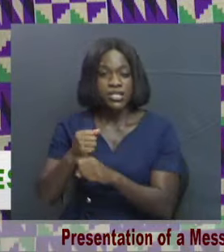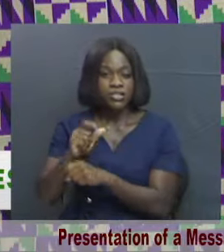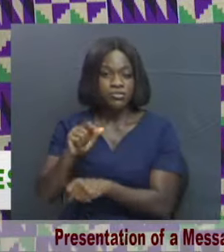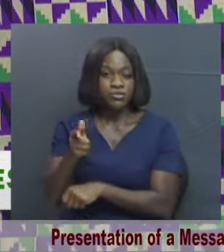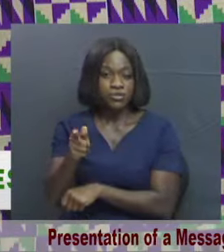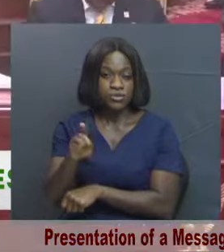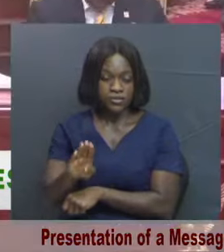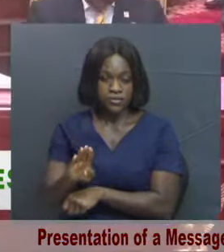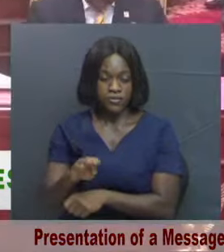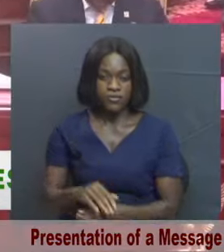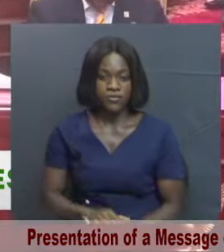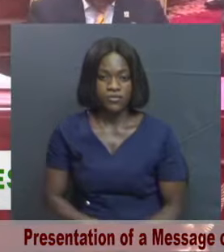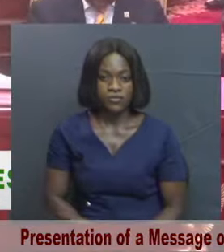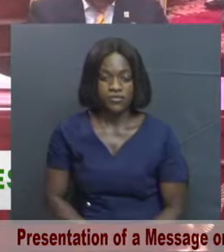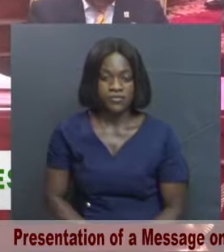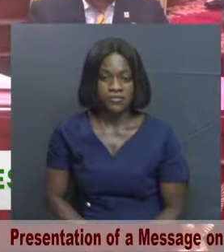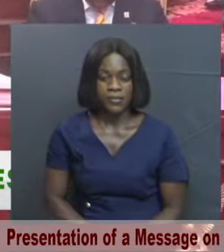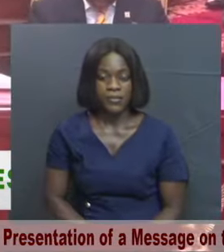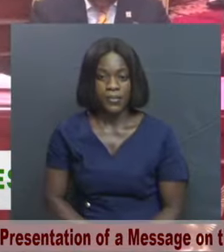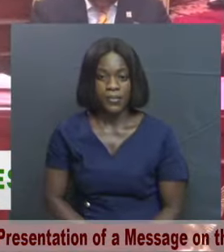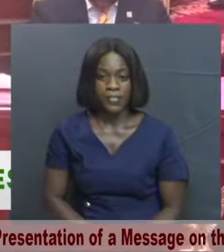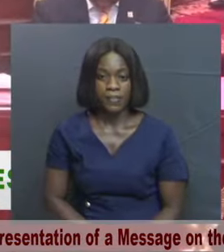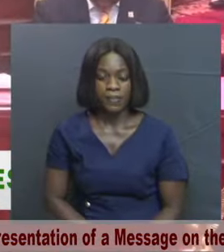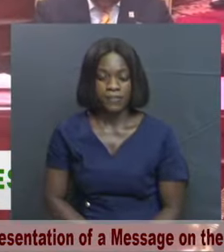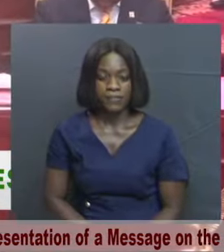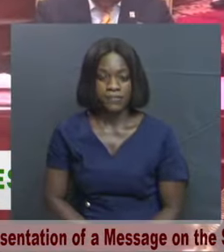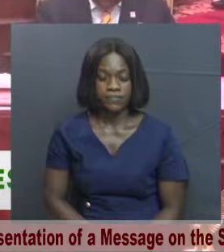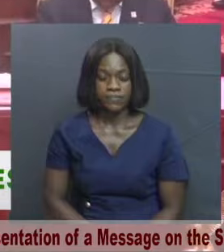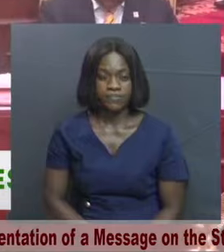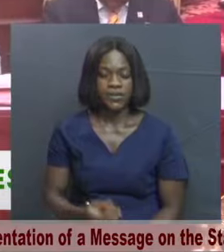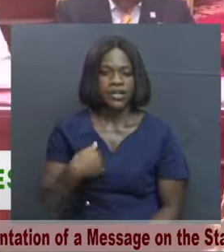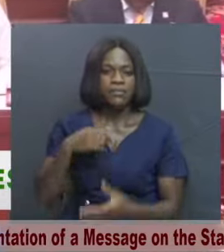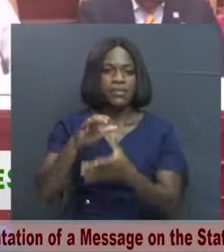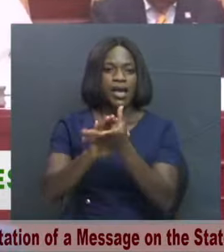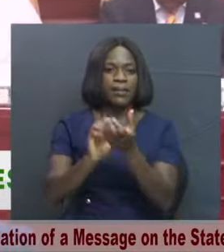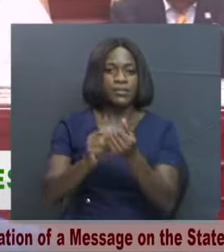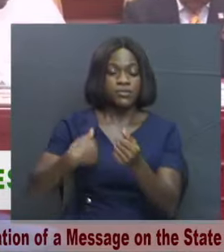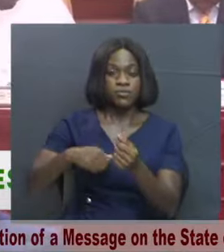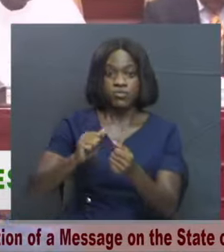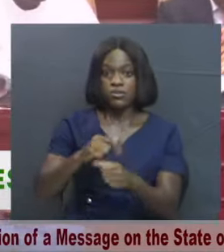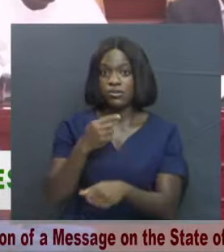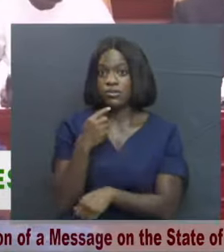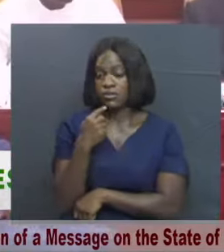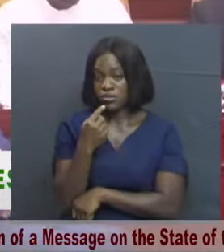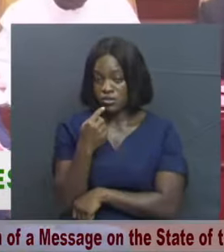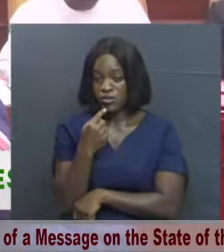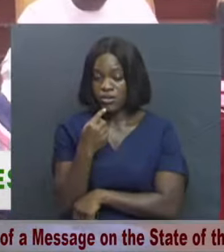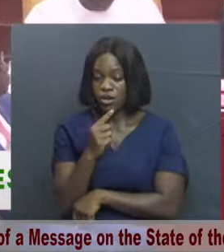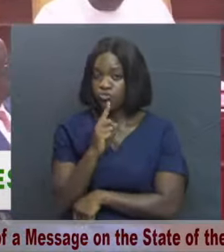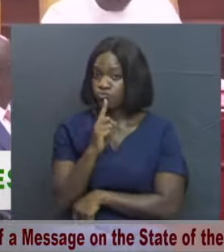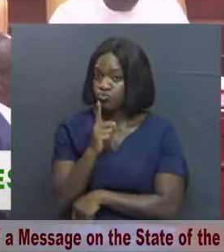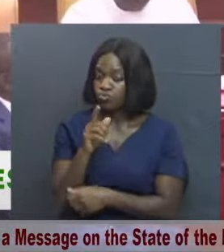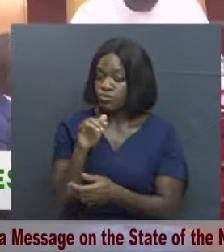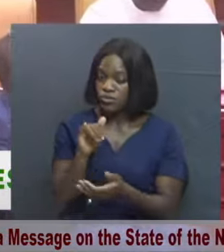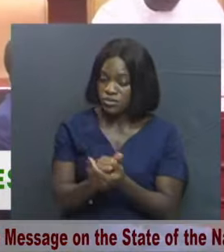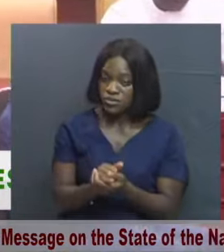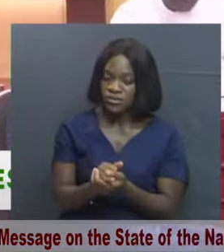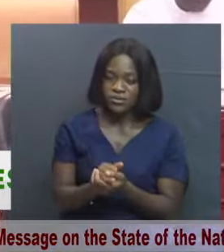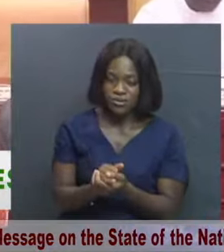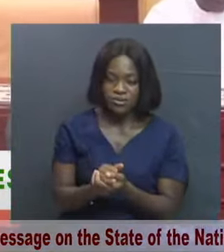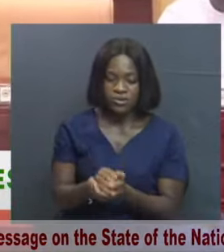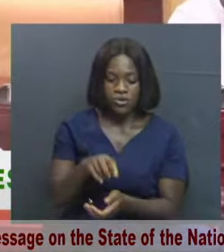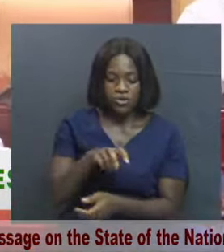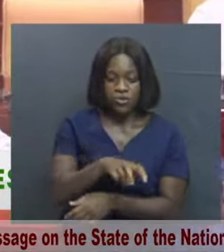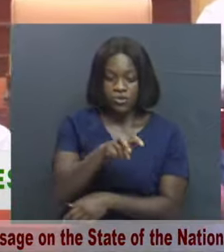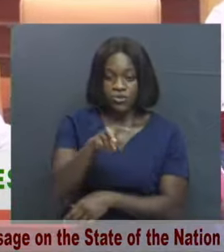2024 the speaker I say I believe we can say with certainly that in the Toran sector